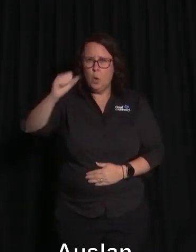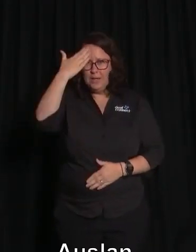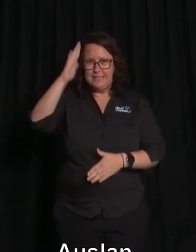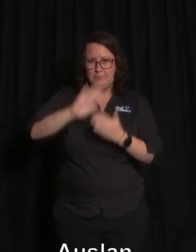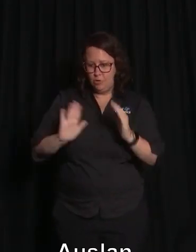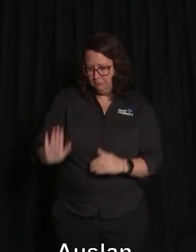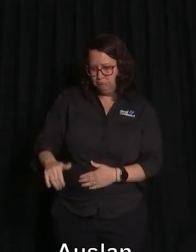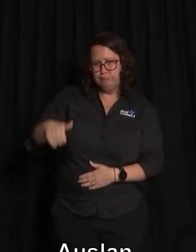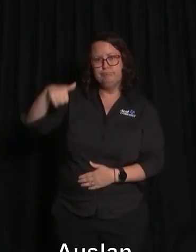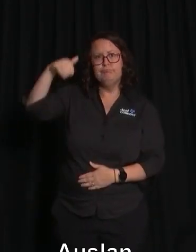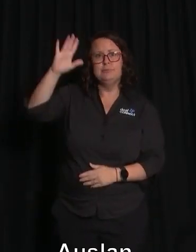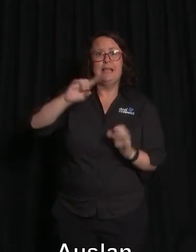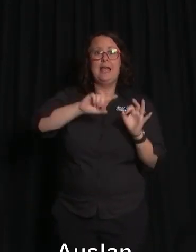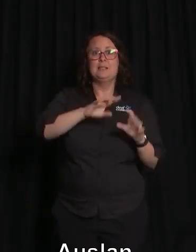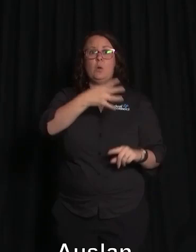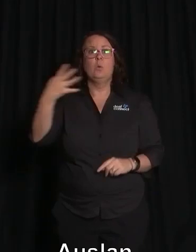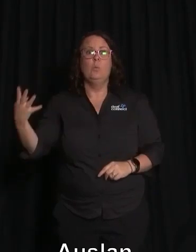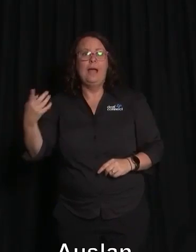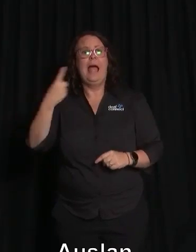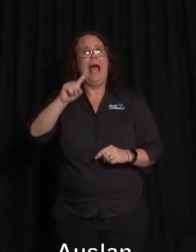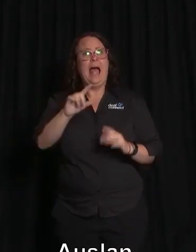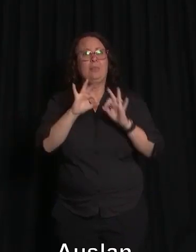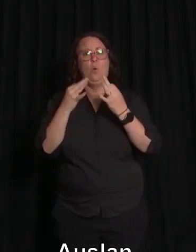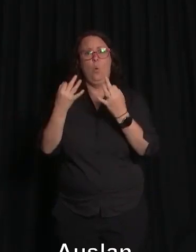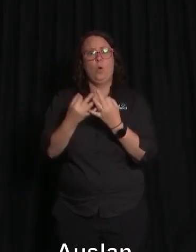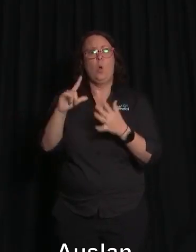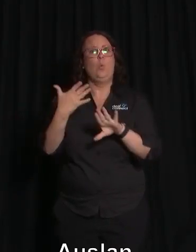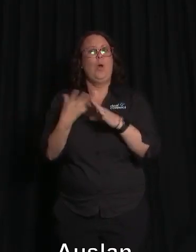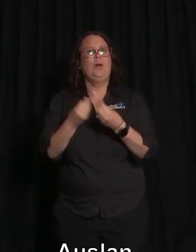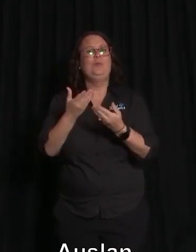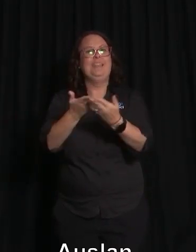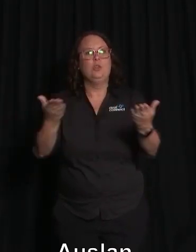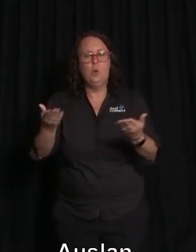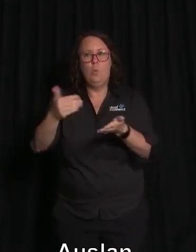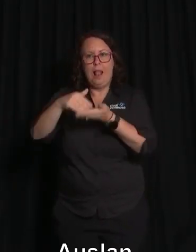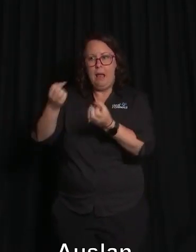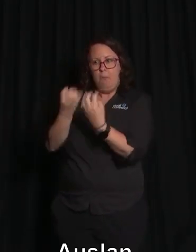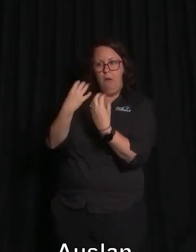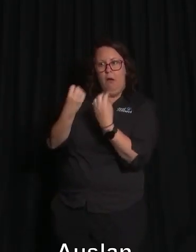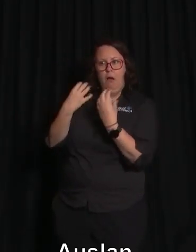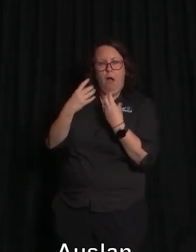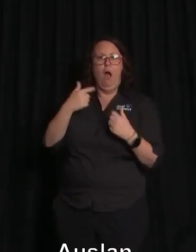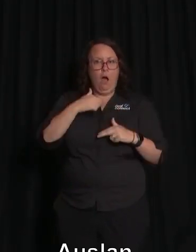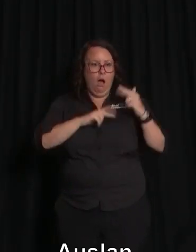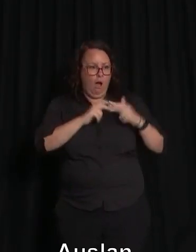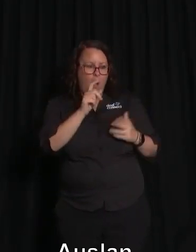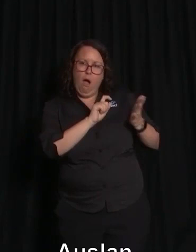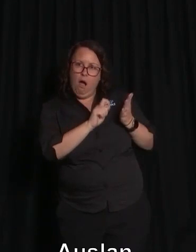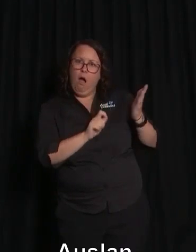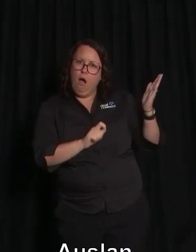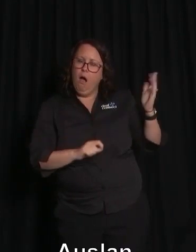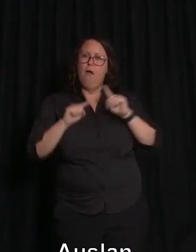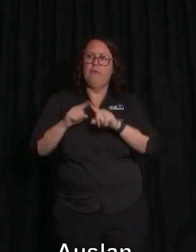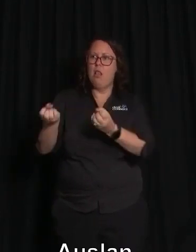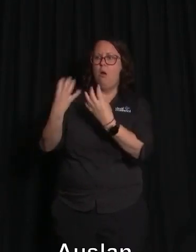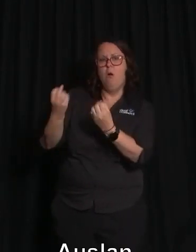LGBTIQA people and the organisations that serve them will form that plan with us. We will keep listening. The